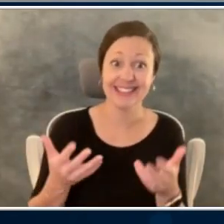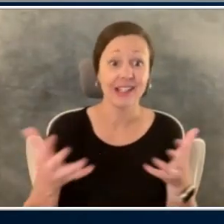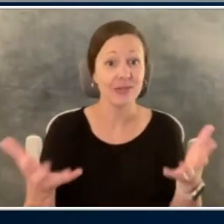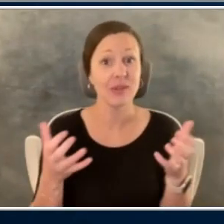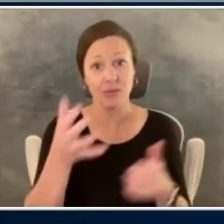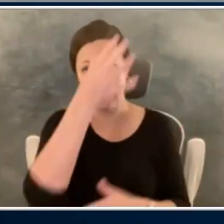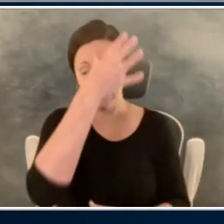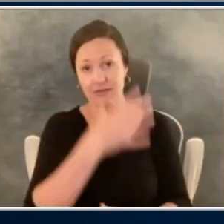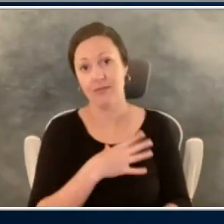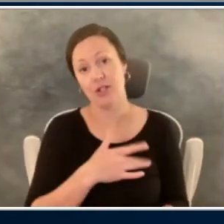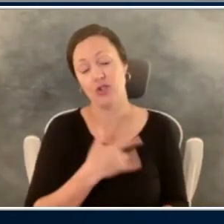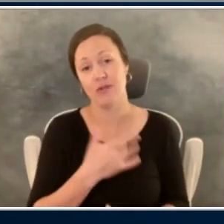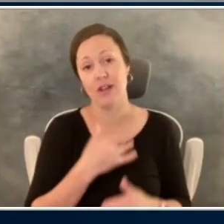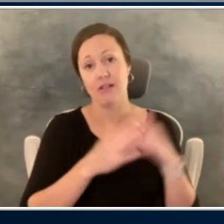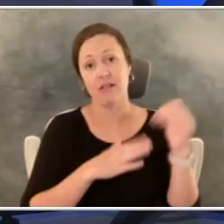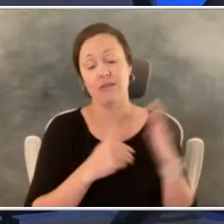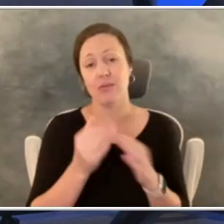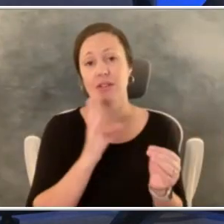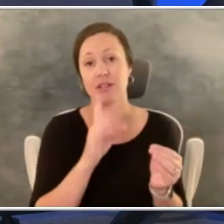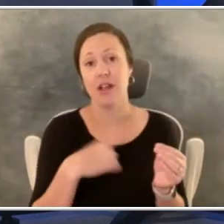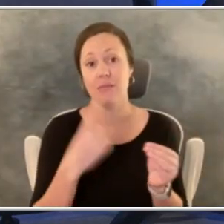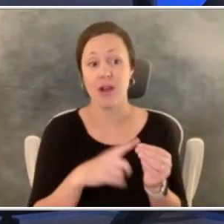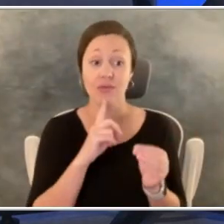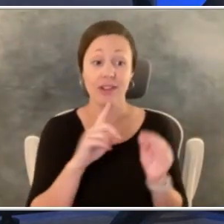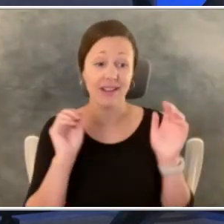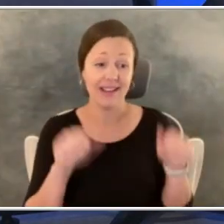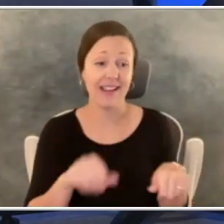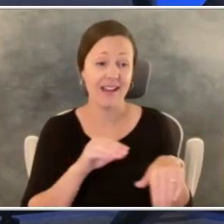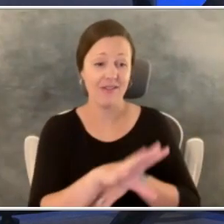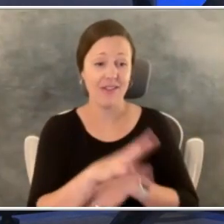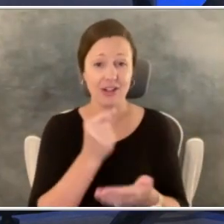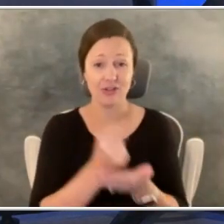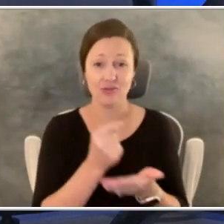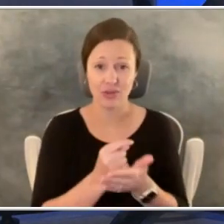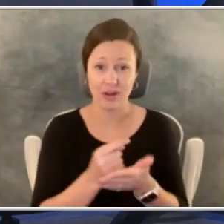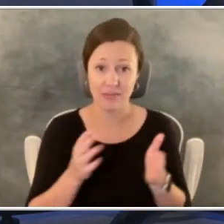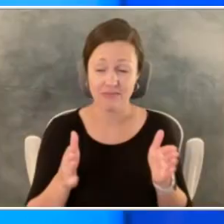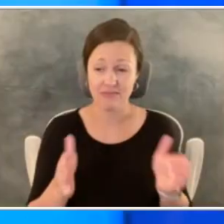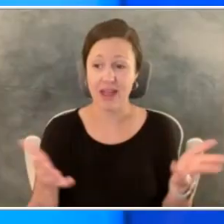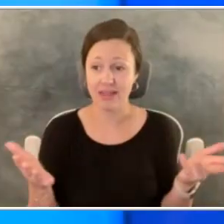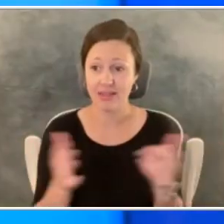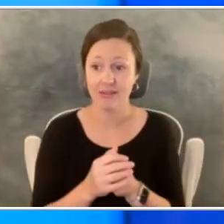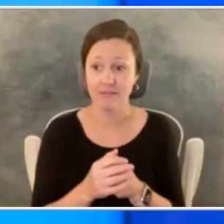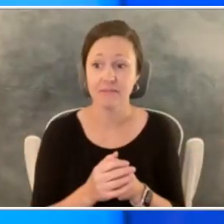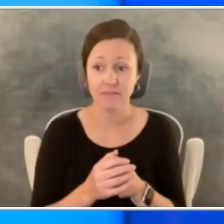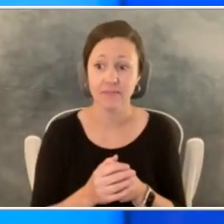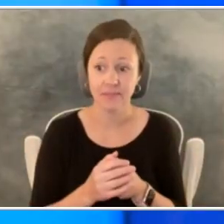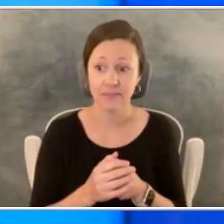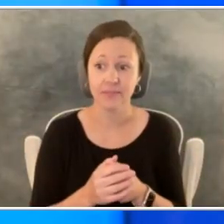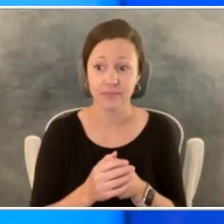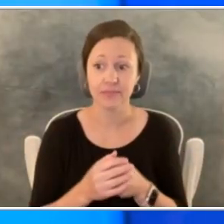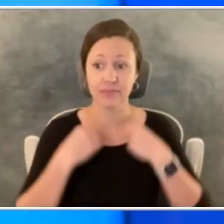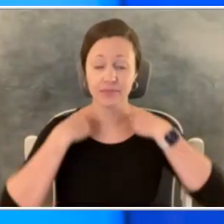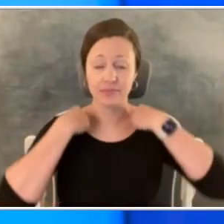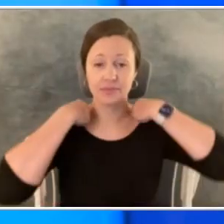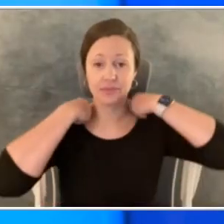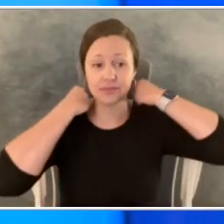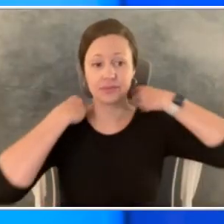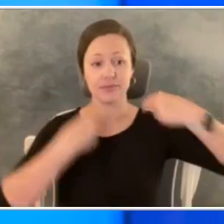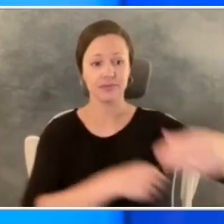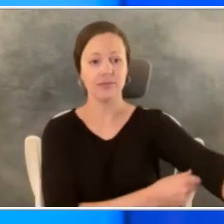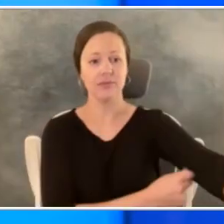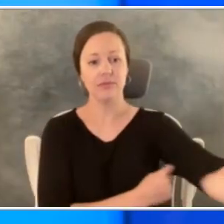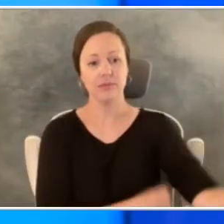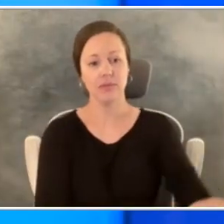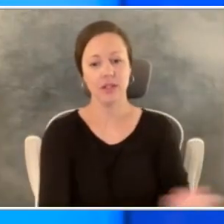talking about it, because it can affect their treatment path. Oh, absolutely. And I think, just to be more specific, I think a lot of times we